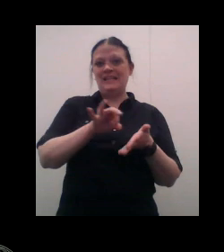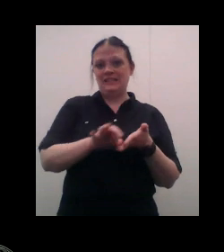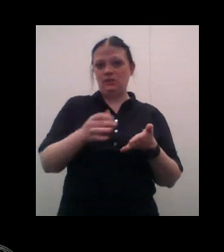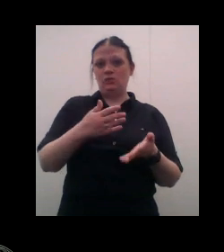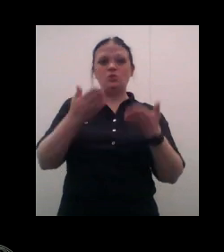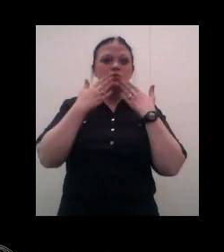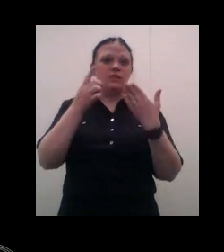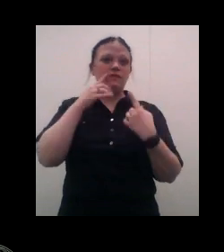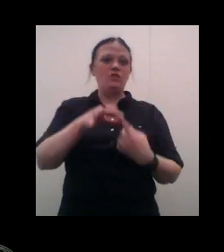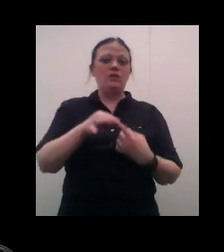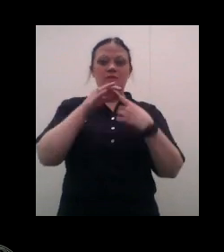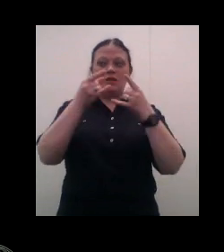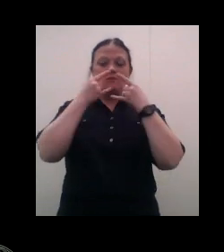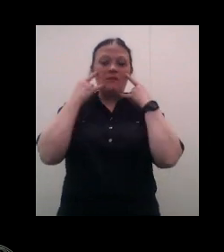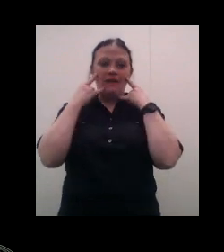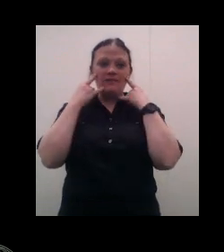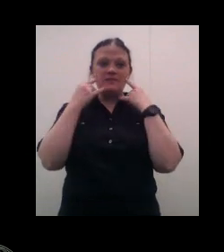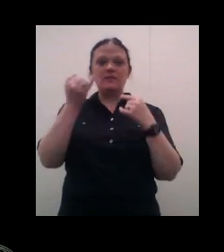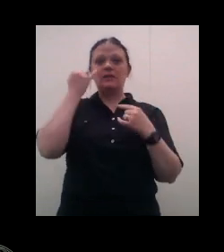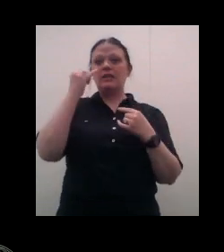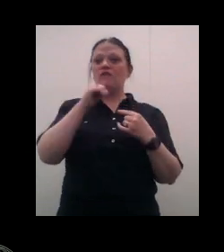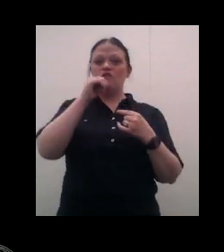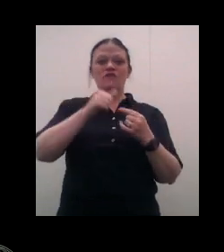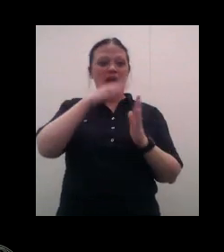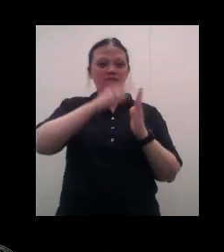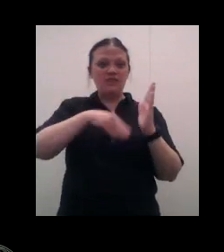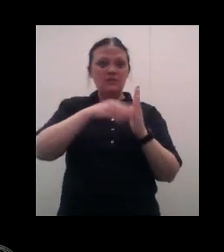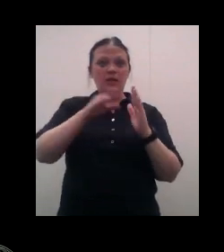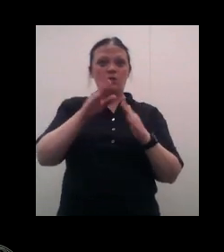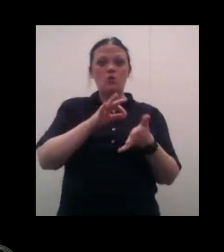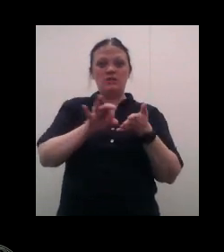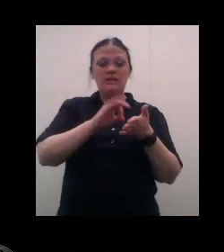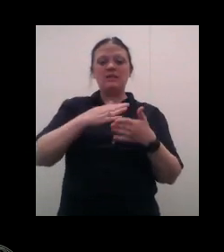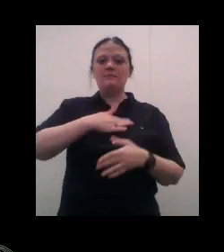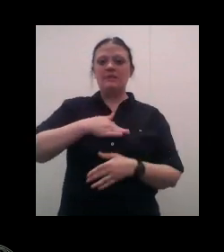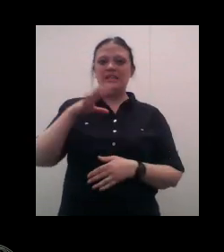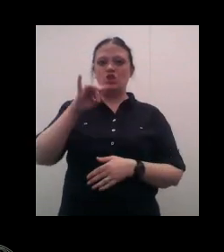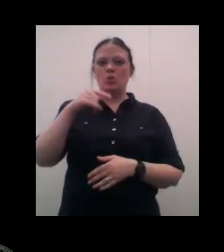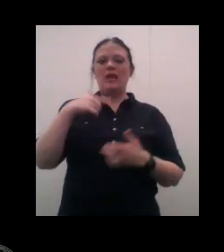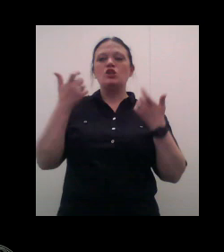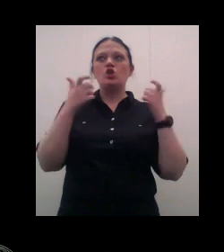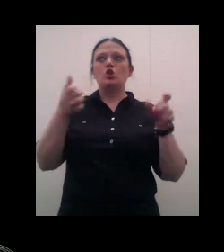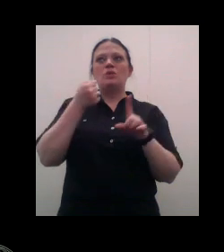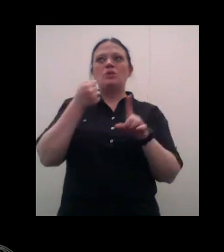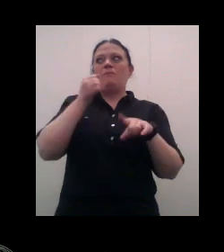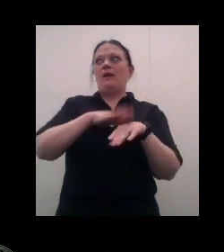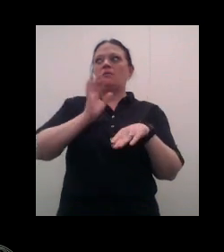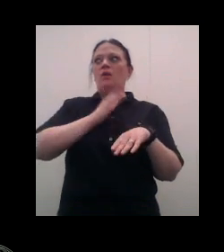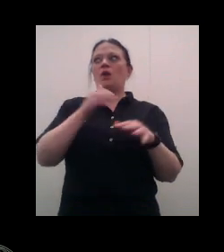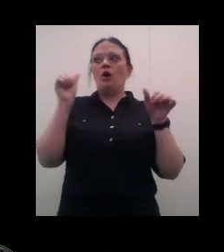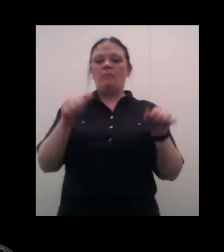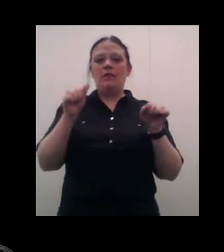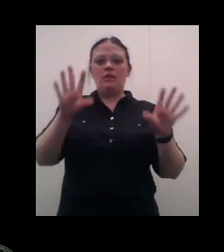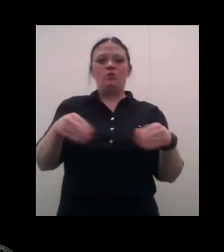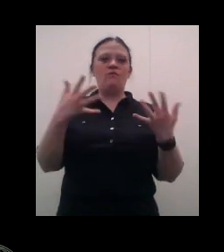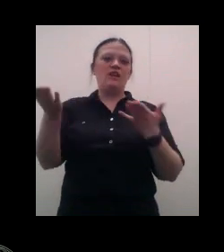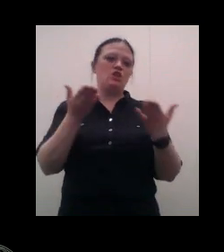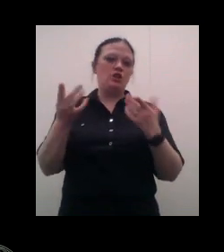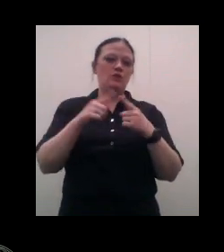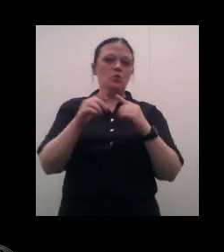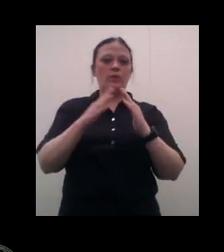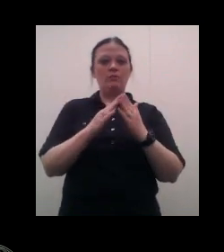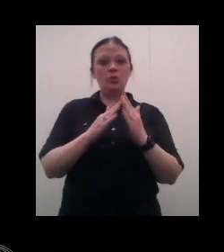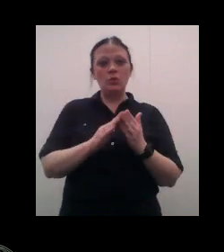you for the special census mask. If you haven't completed your census, please do it. It has a huge impact on our ability to provide services to the